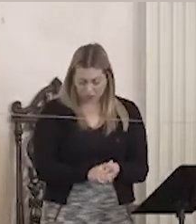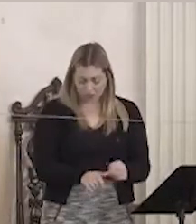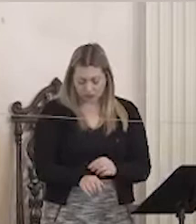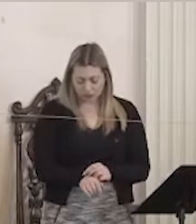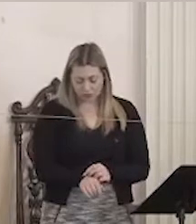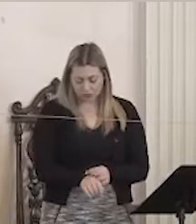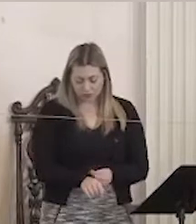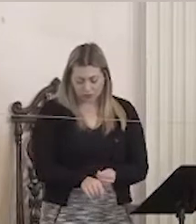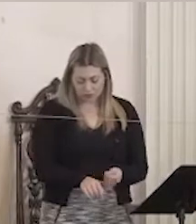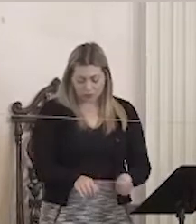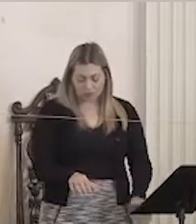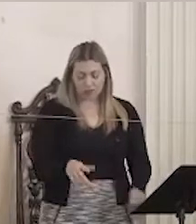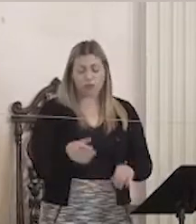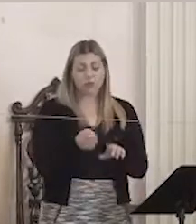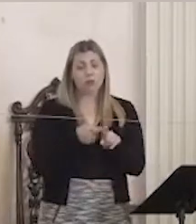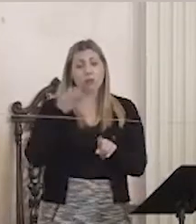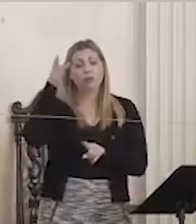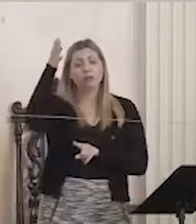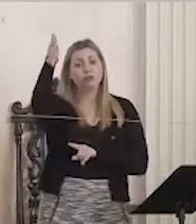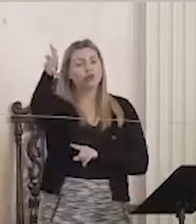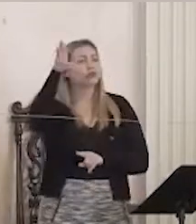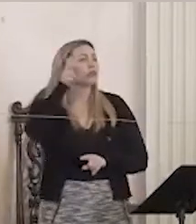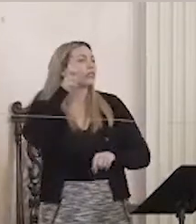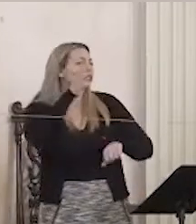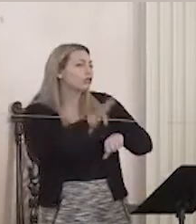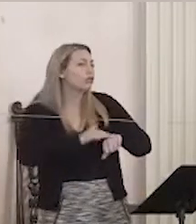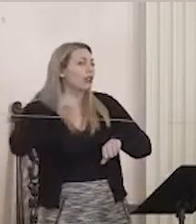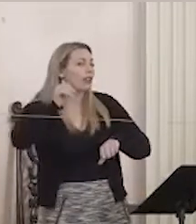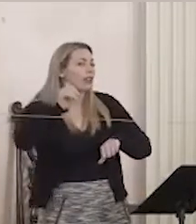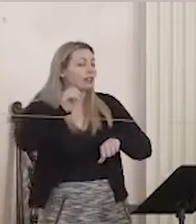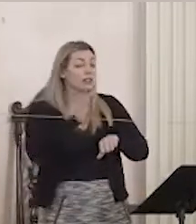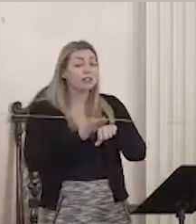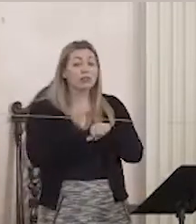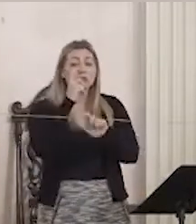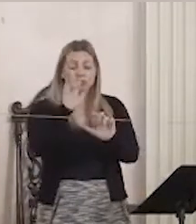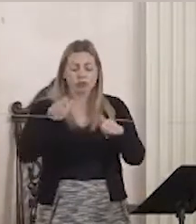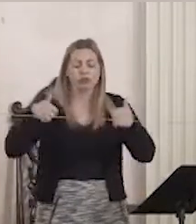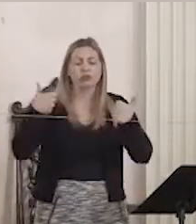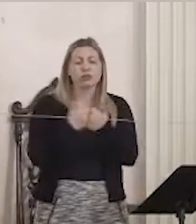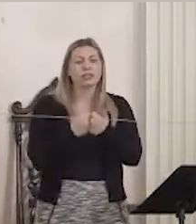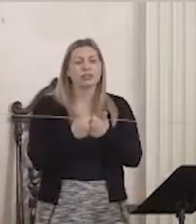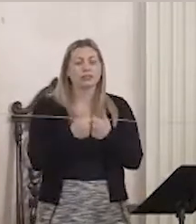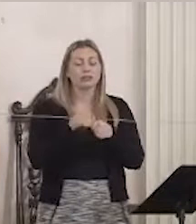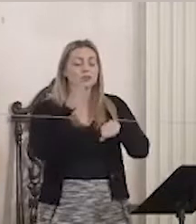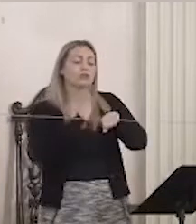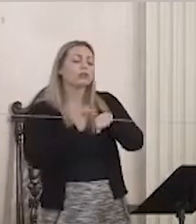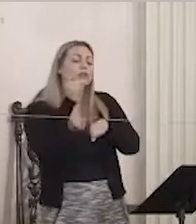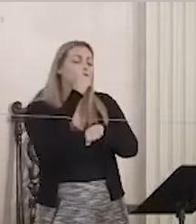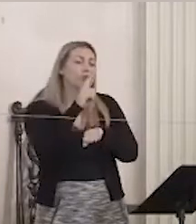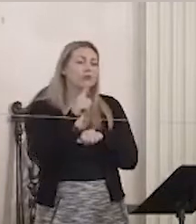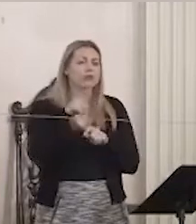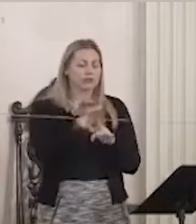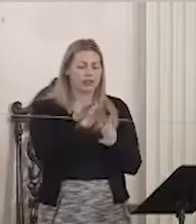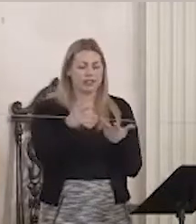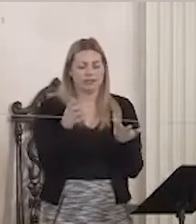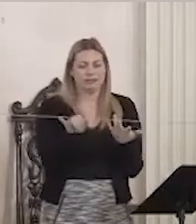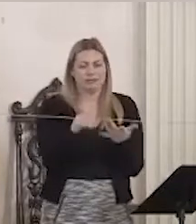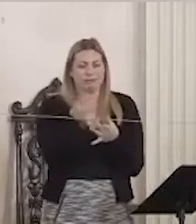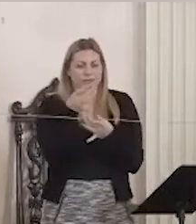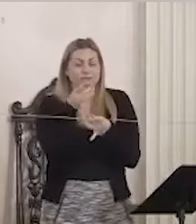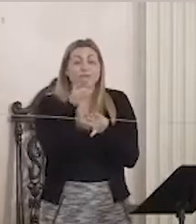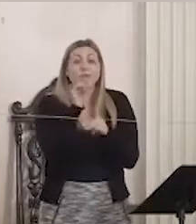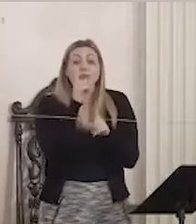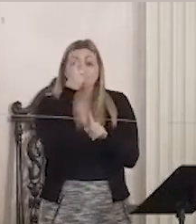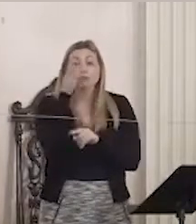Four, from the future comes a cry of challenge, a cry of entreaty. It is for